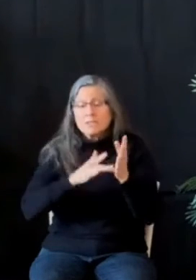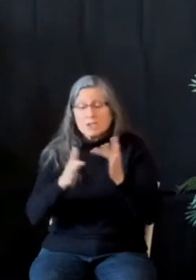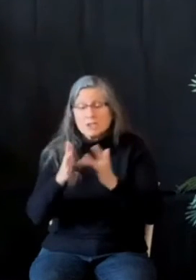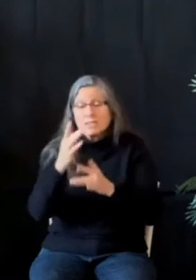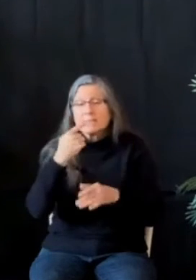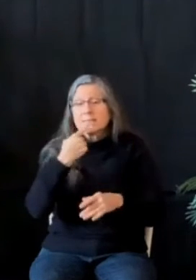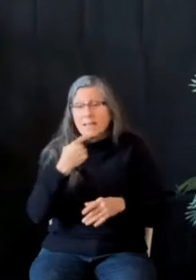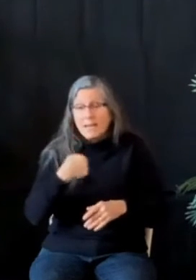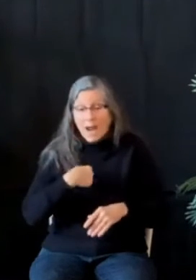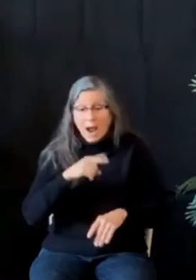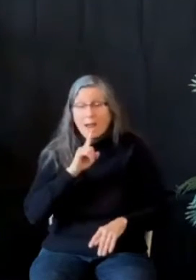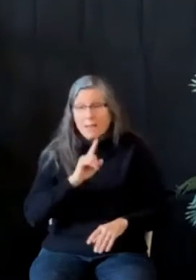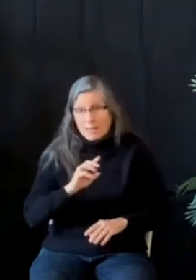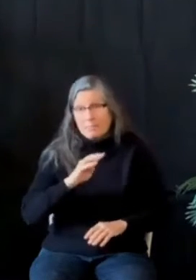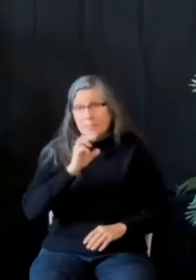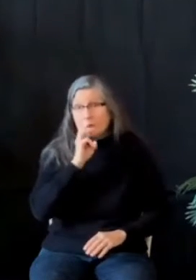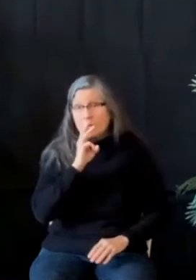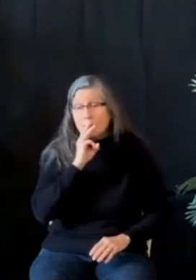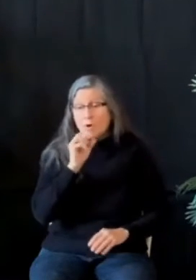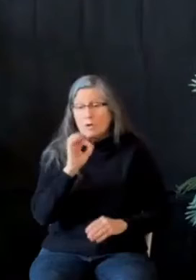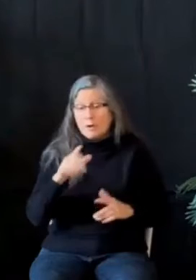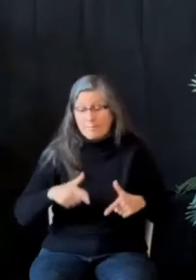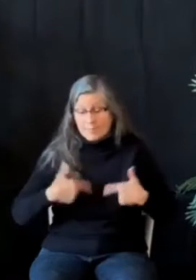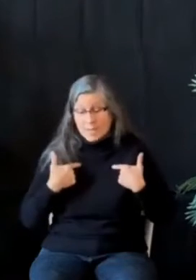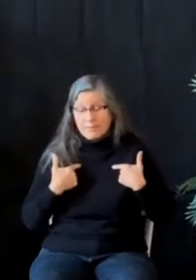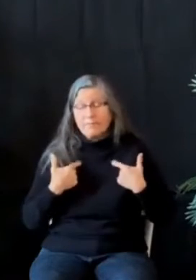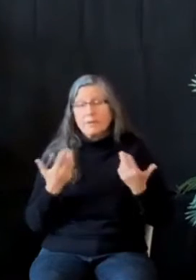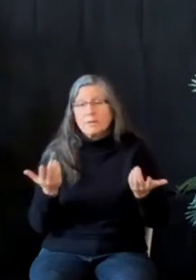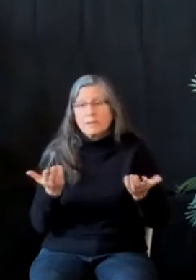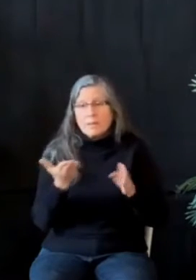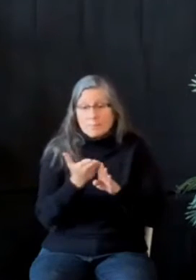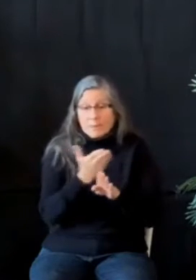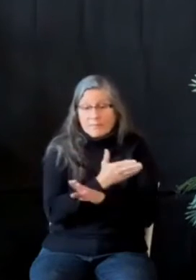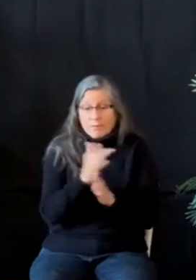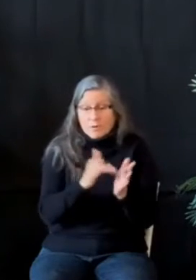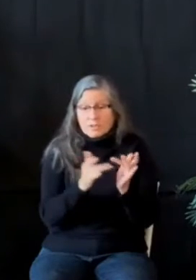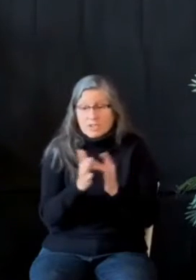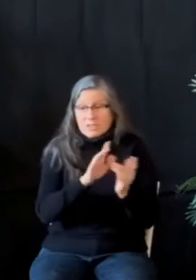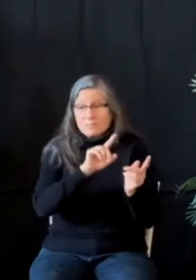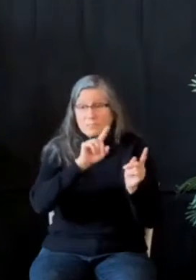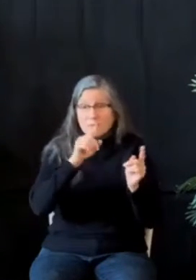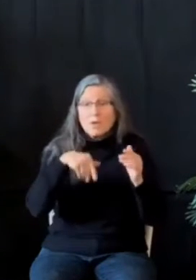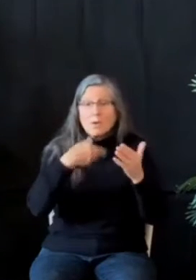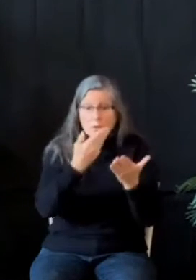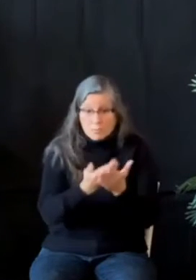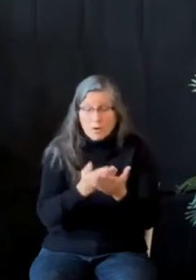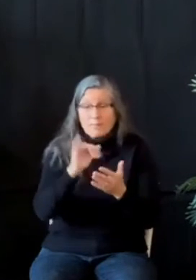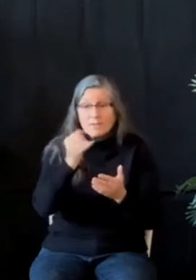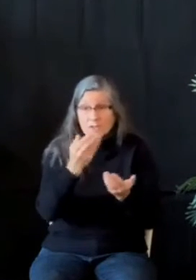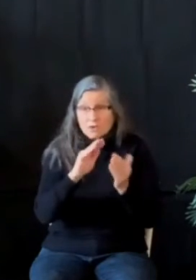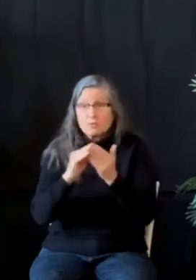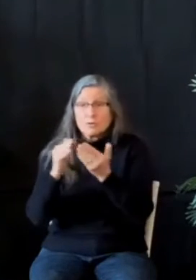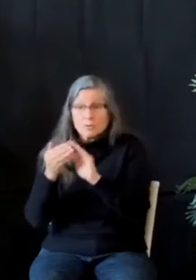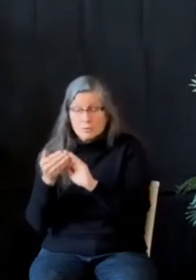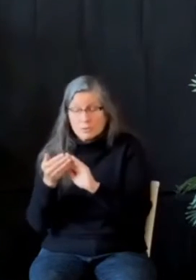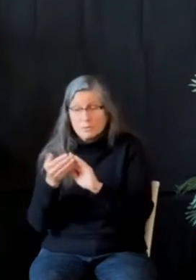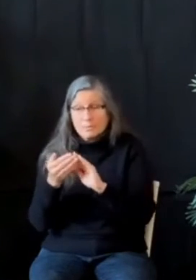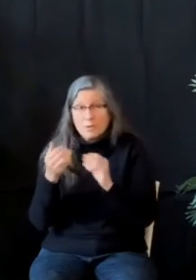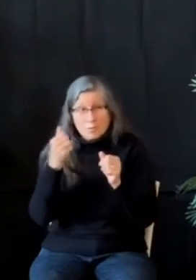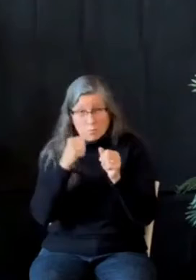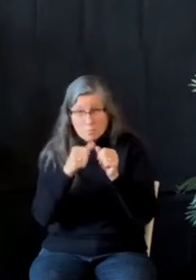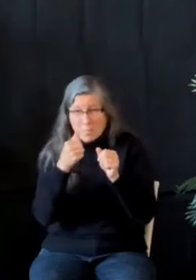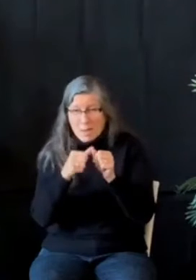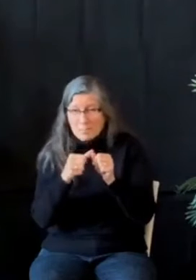am the water of life." Now, just before he came to Jerusalem, if you'll recall the story where he fed